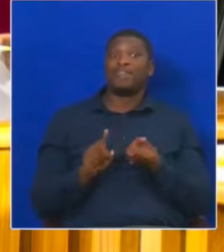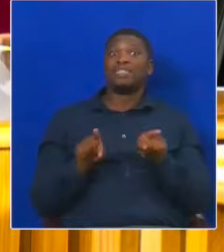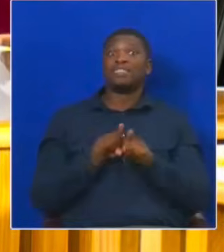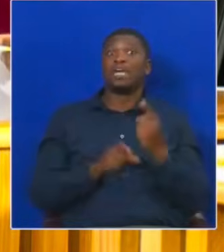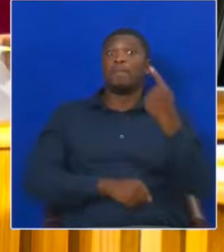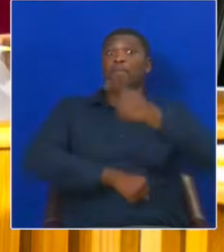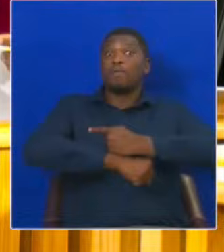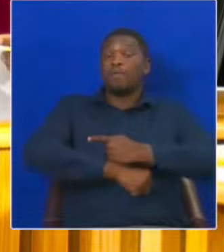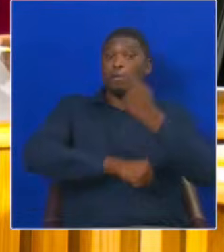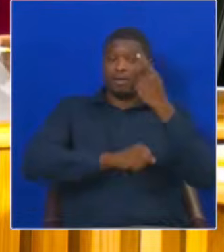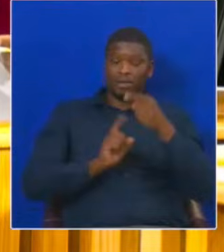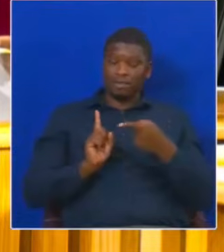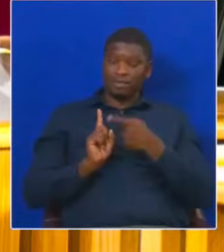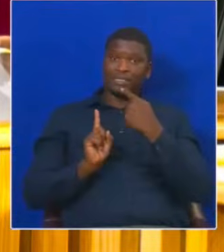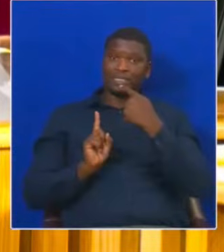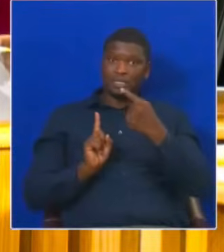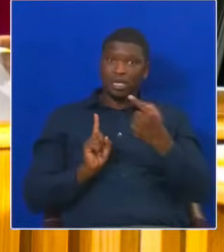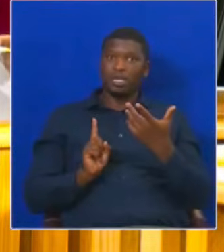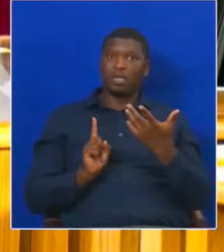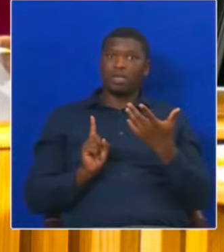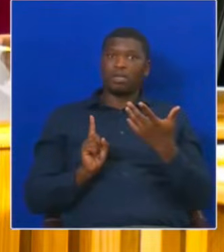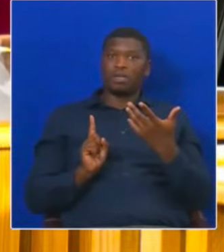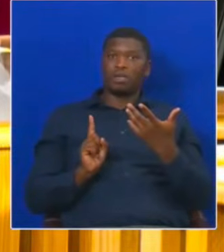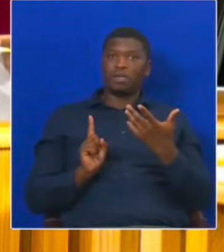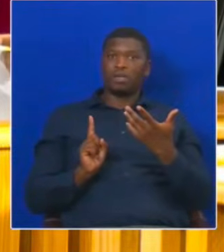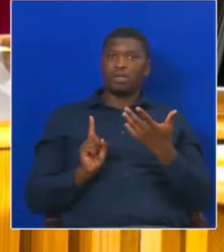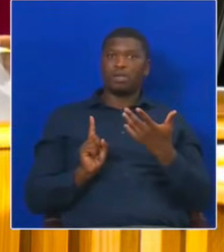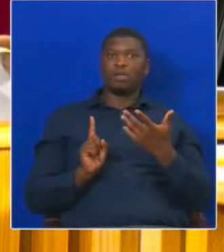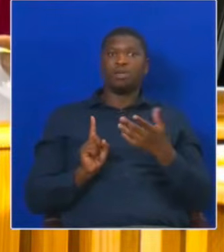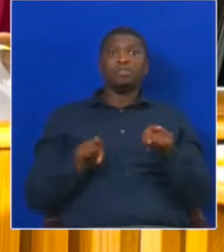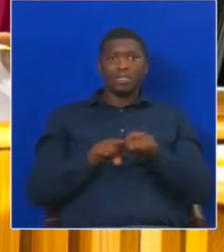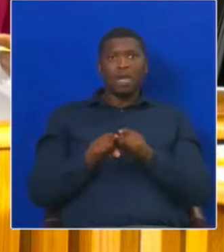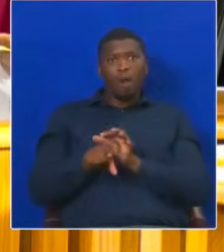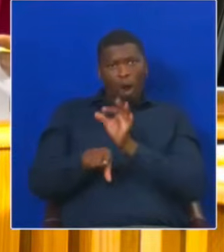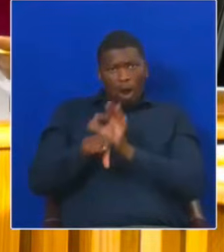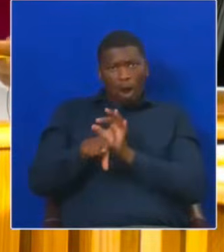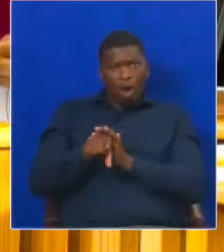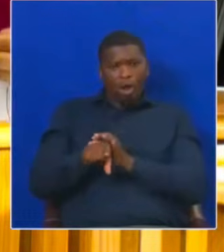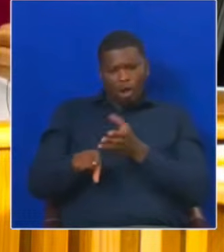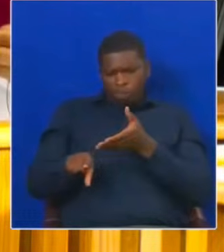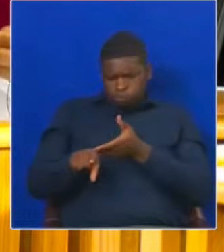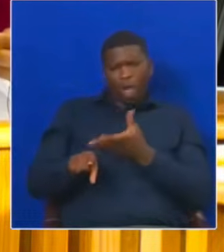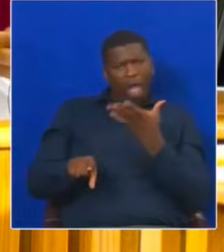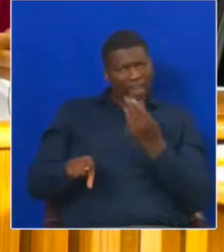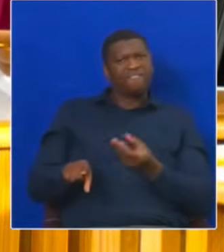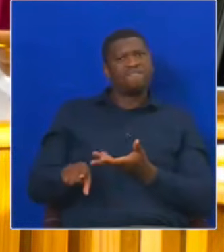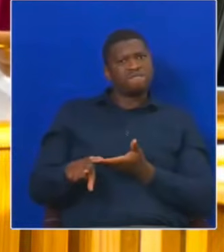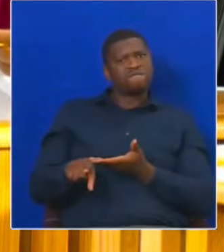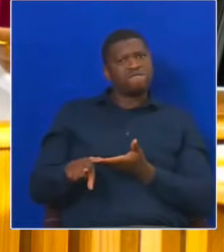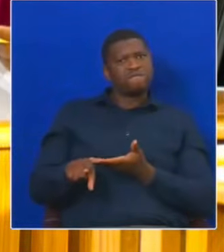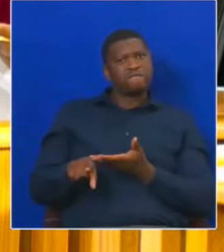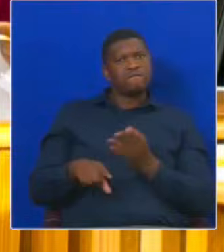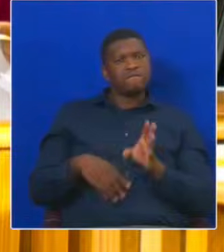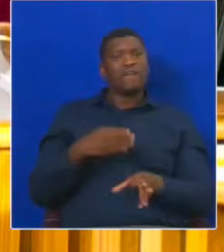was wearing the same Rolex watch, and he showed